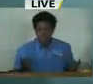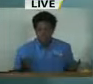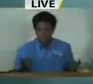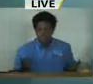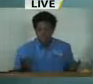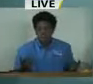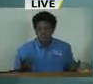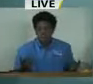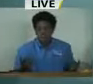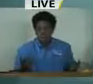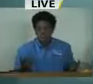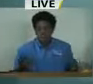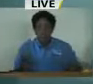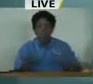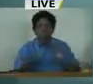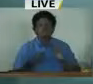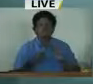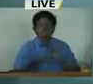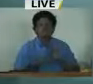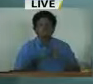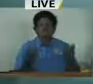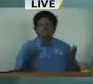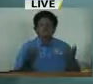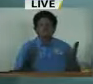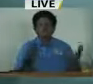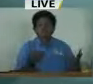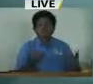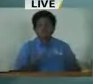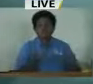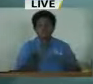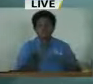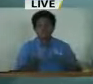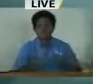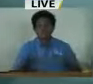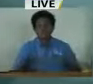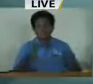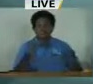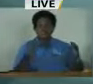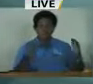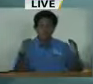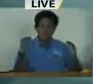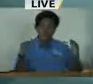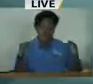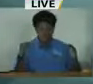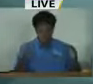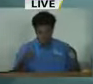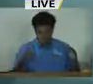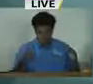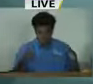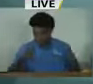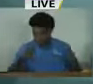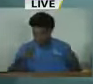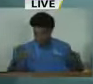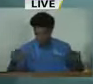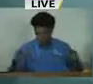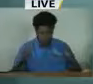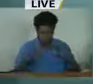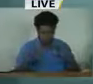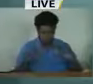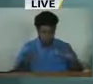than we repair what is there. I sit here to balance the scales, and I